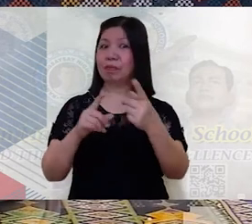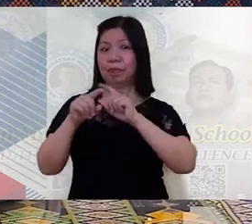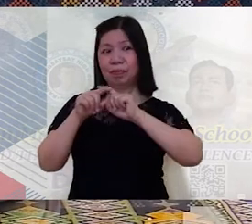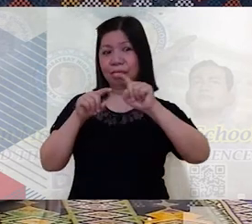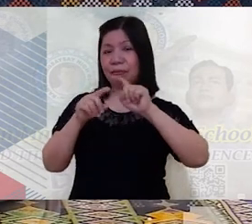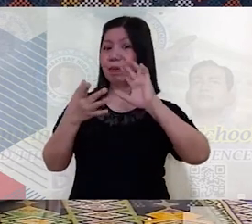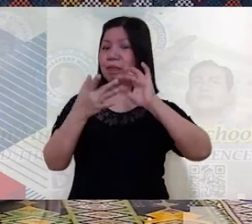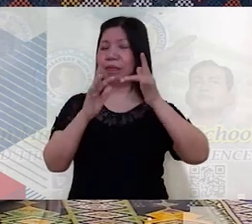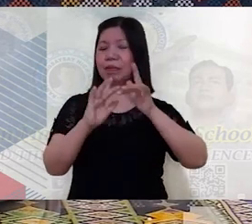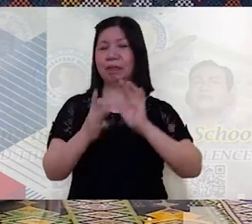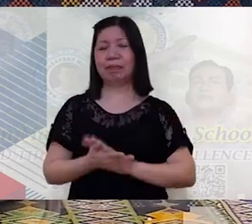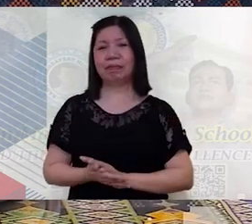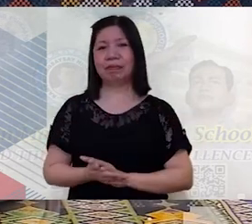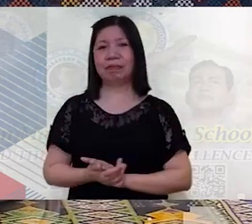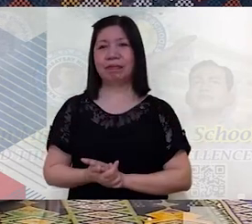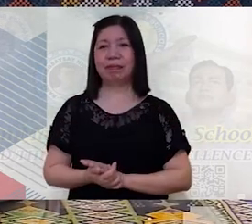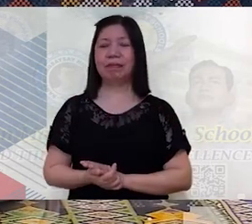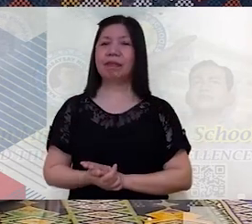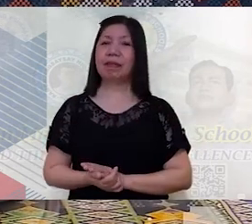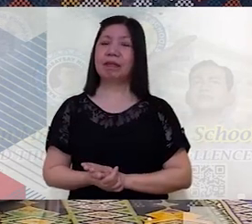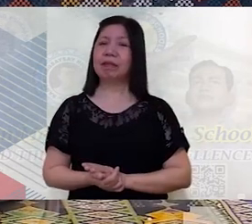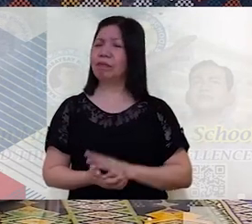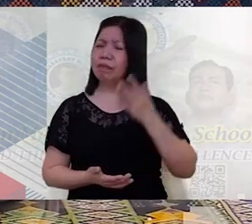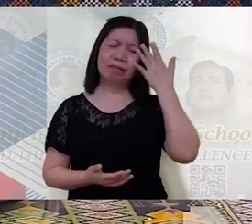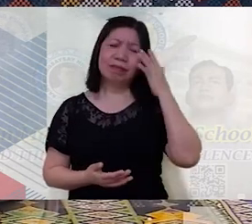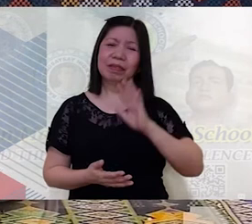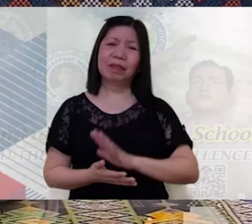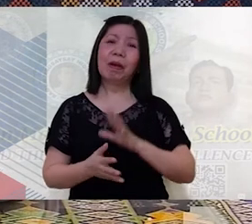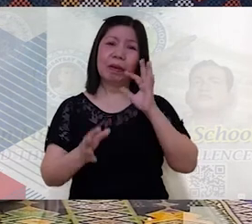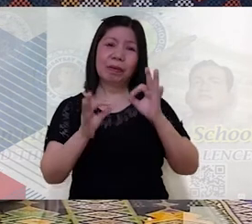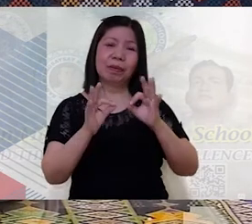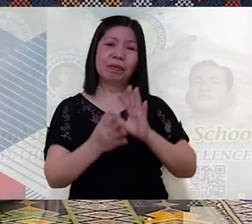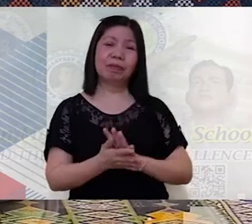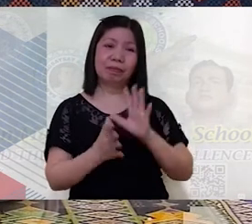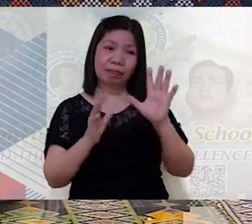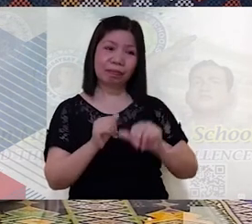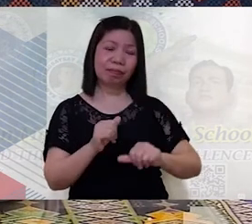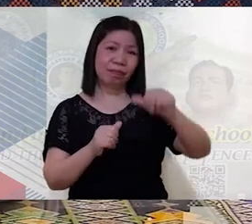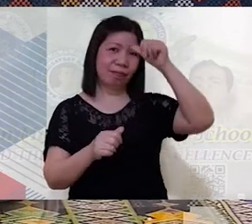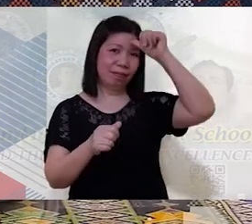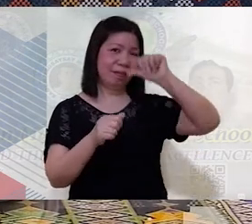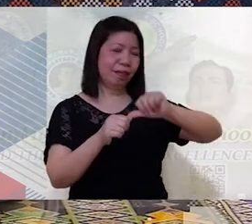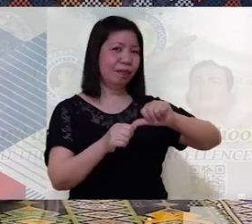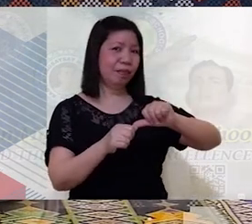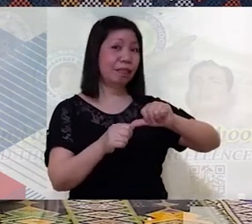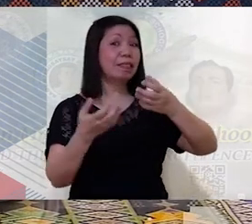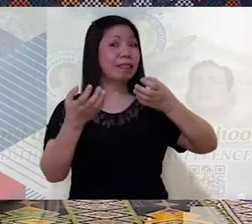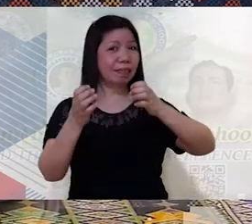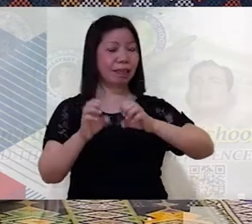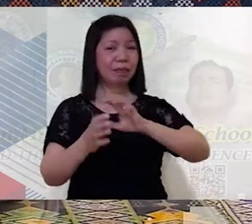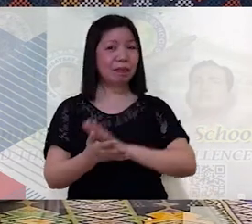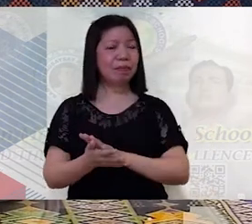receiving virtually. I don't know if you will remember this